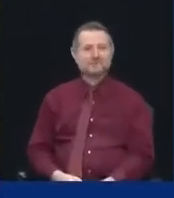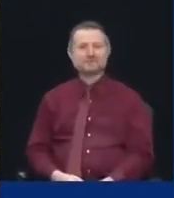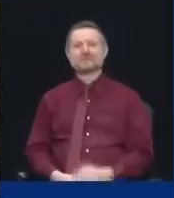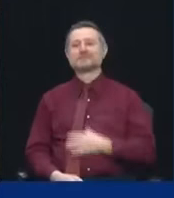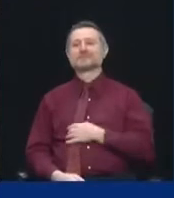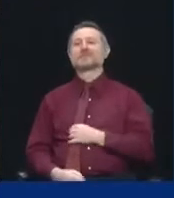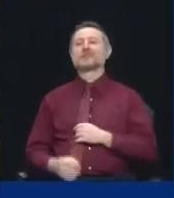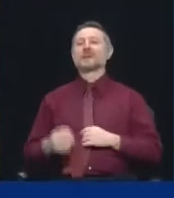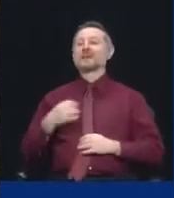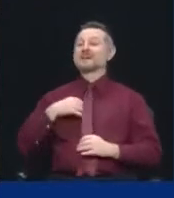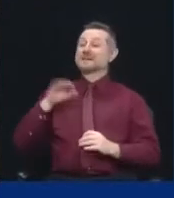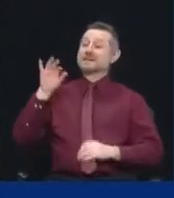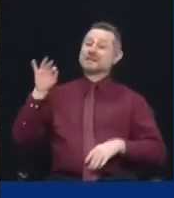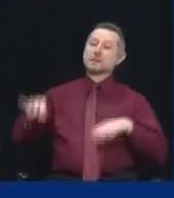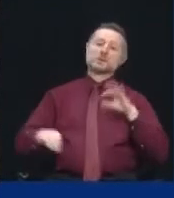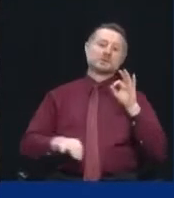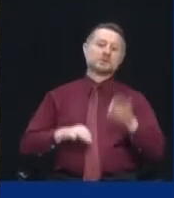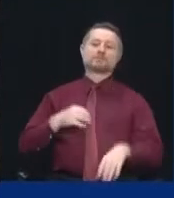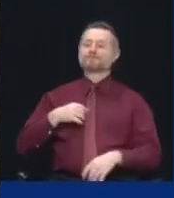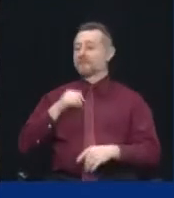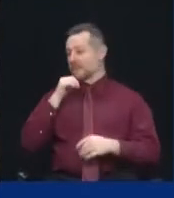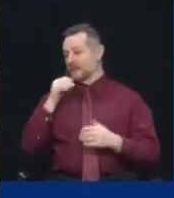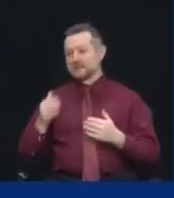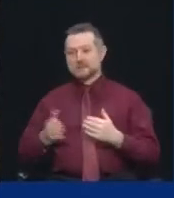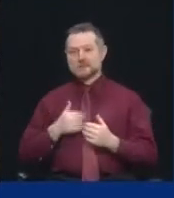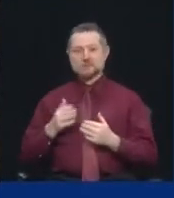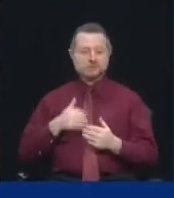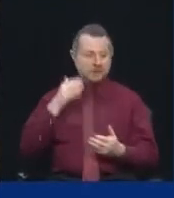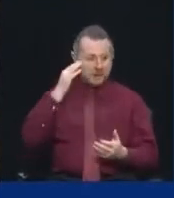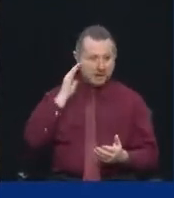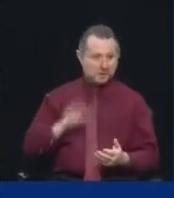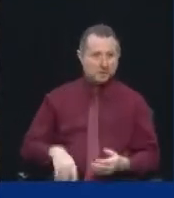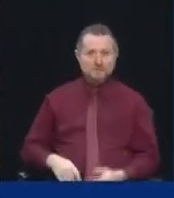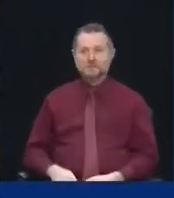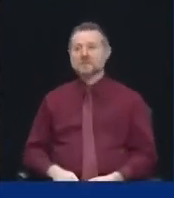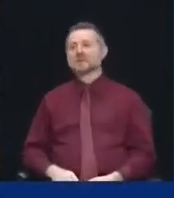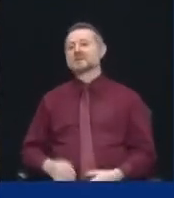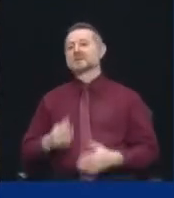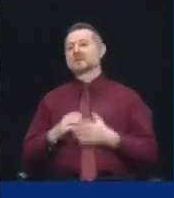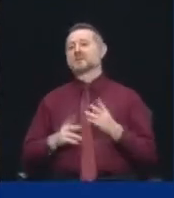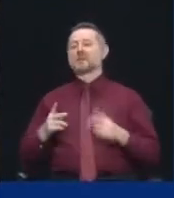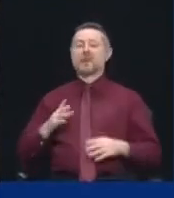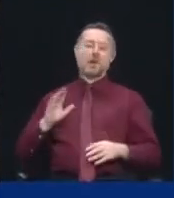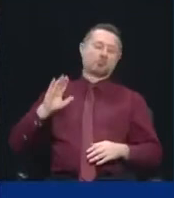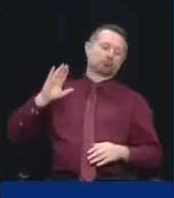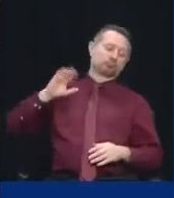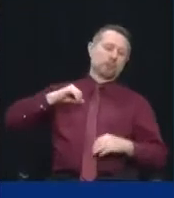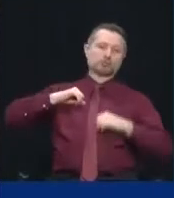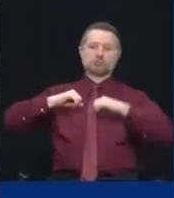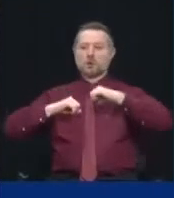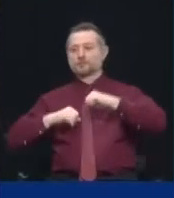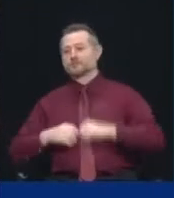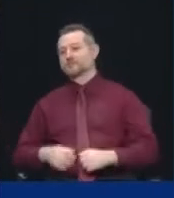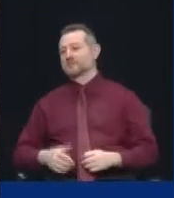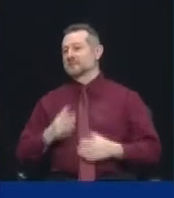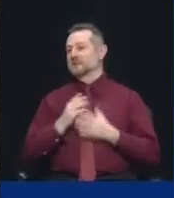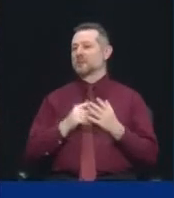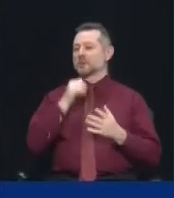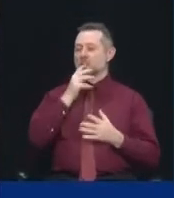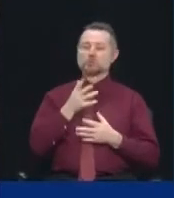to get vaccinated. We know that there is a bit of hesitancy out there. There's a little bit of distrust.